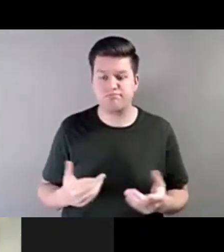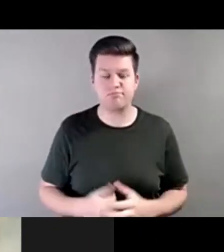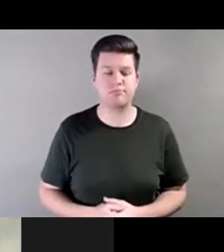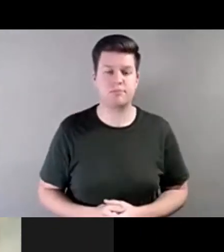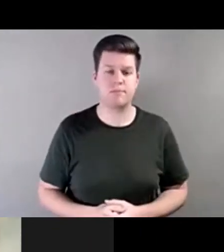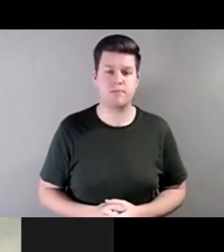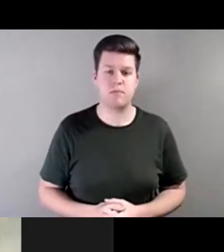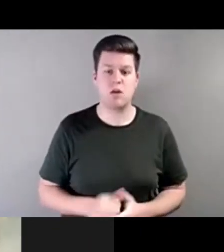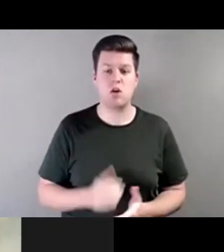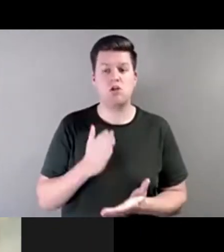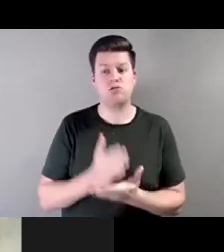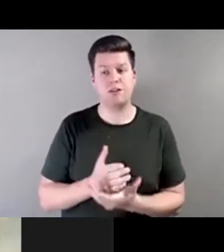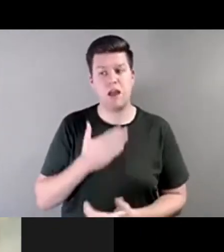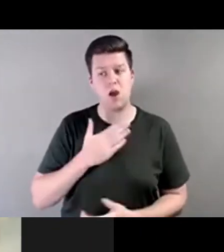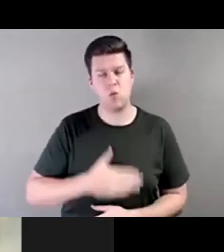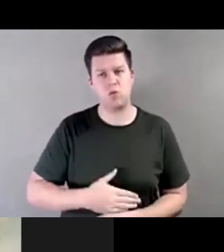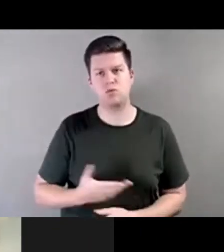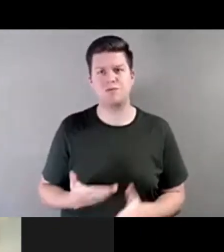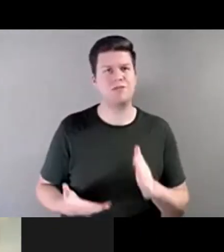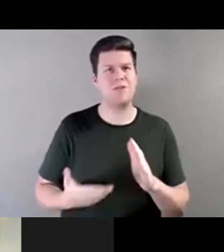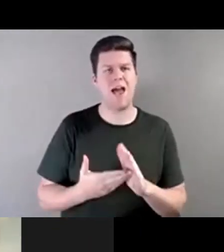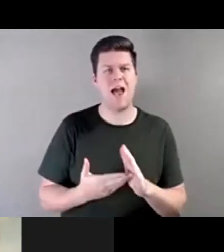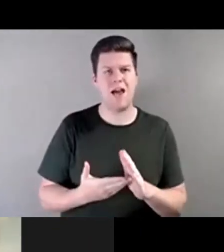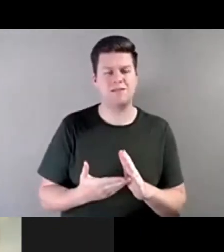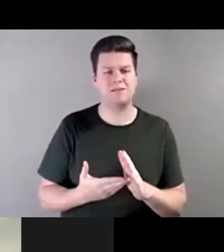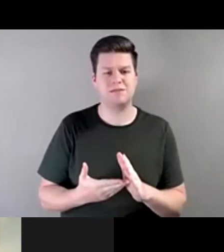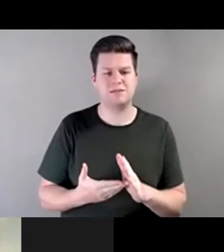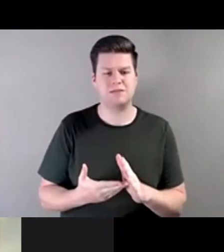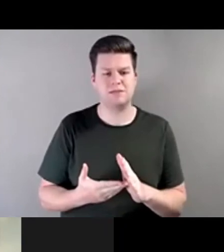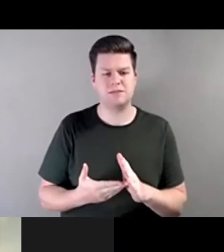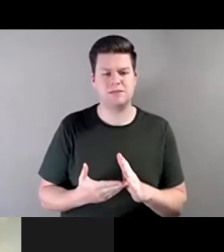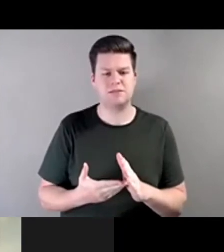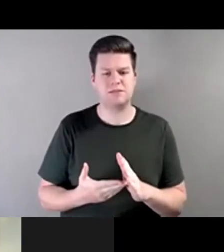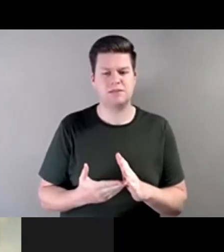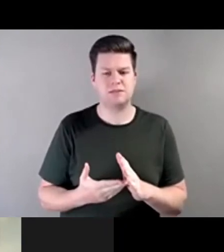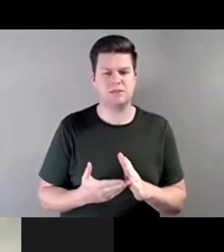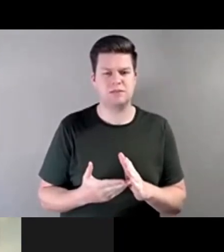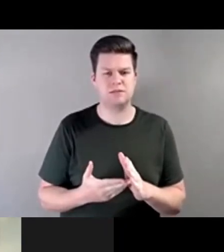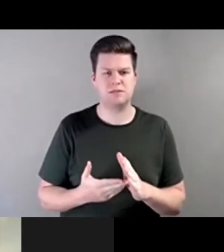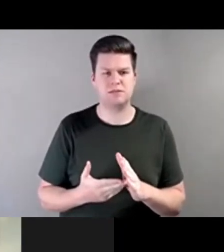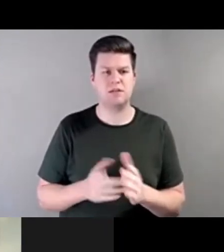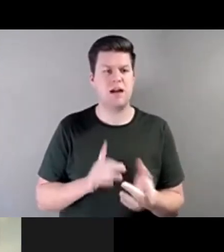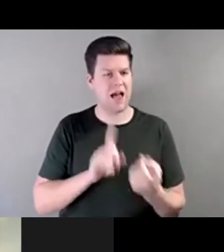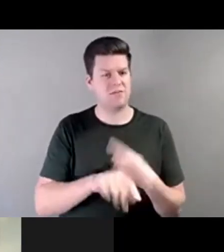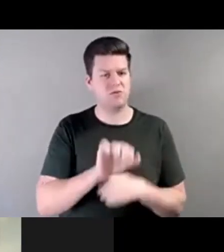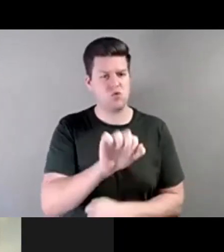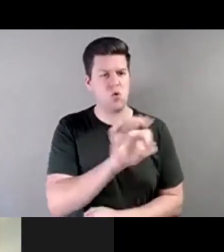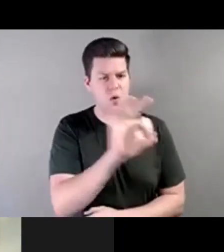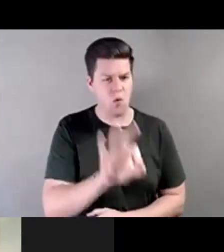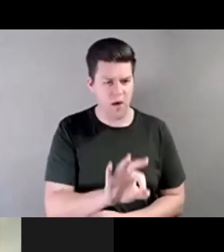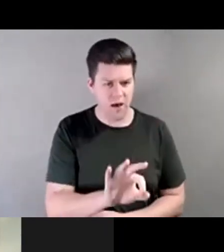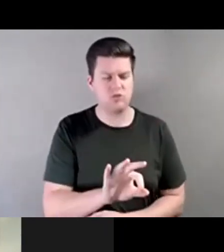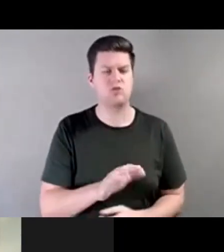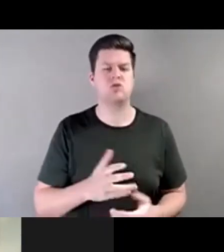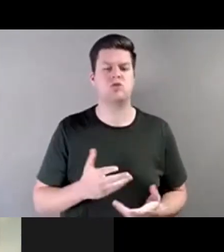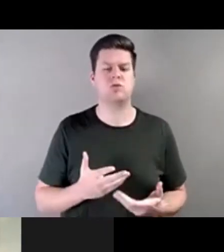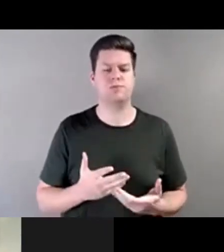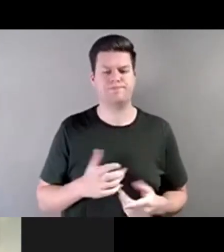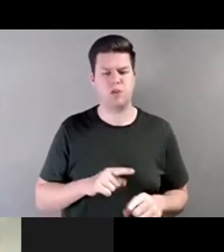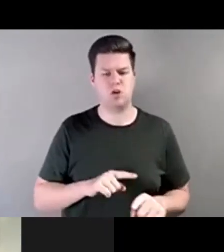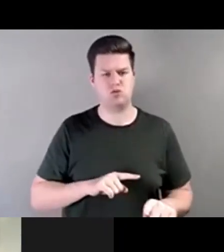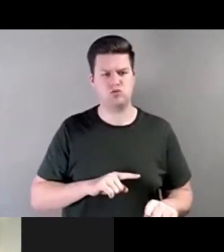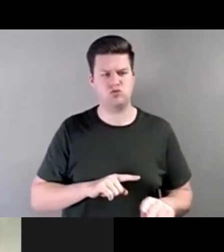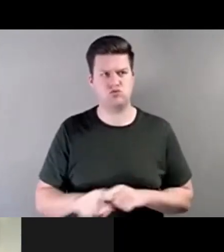come in just in terms of answering your question and trying to